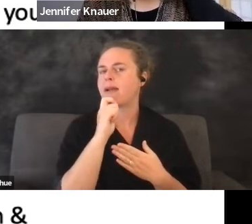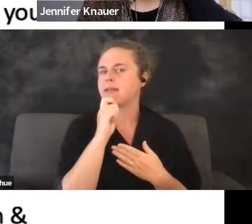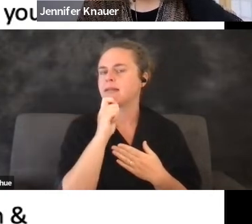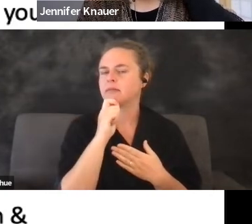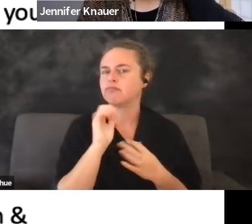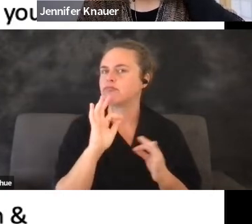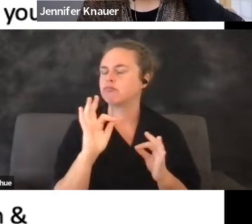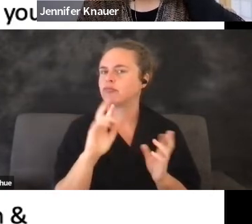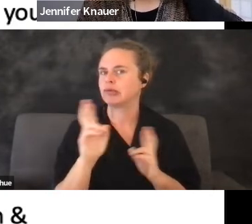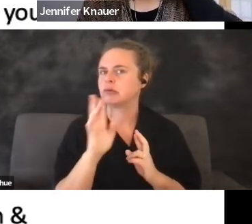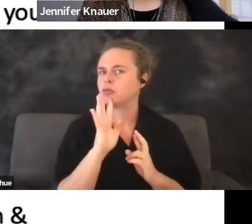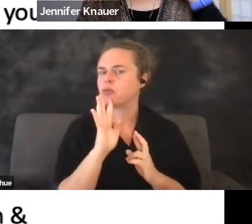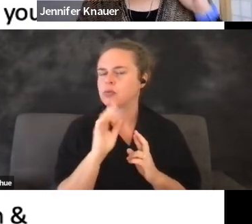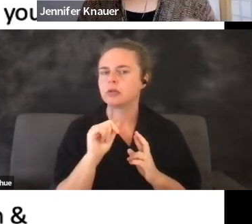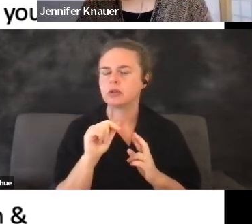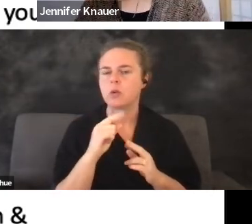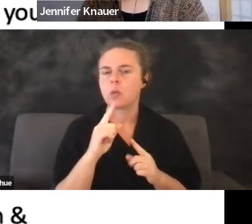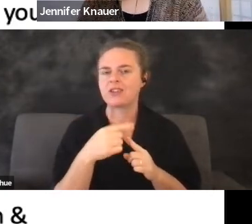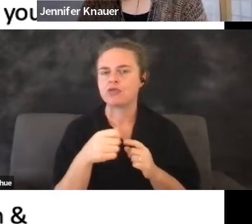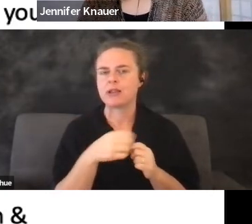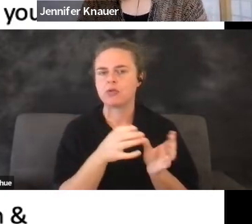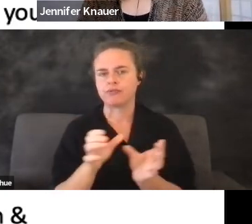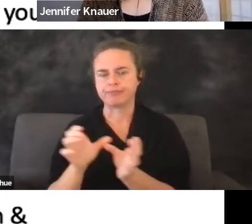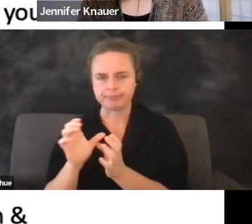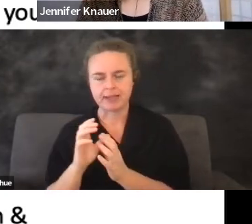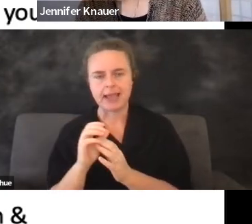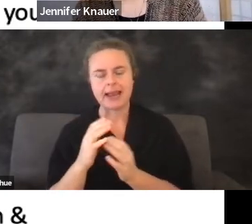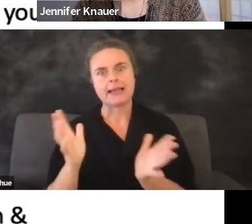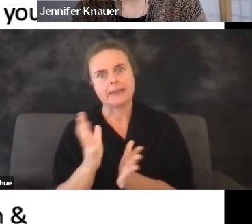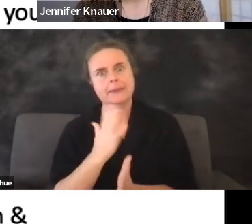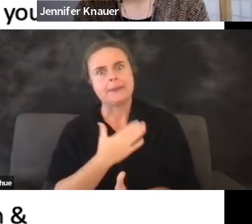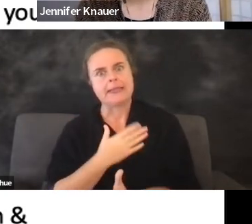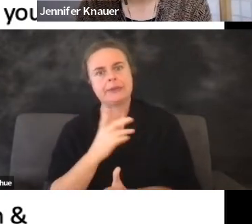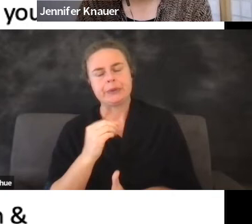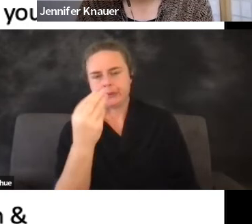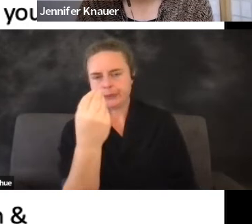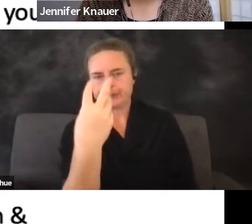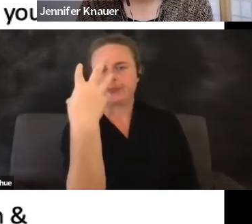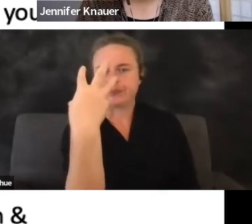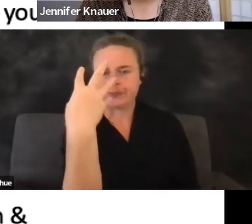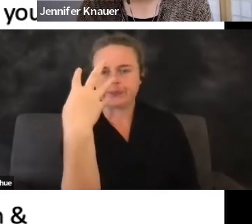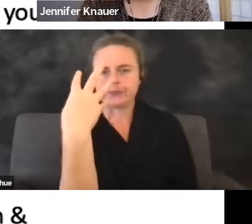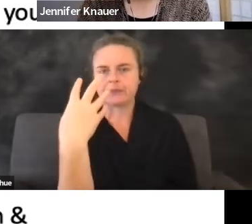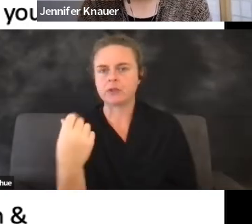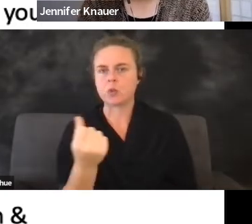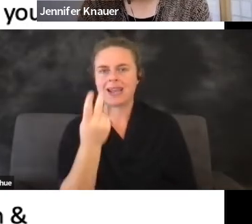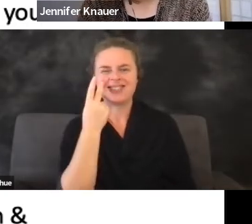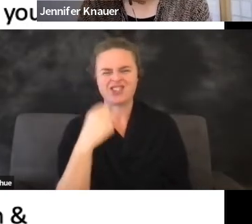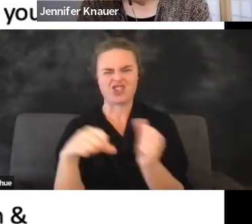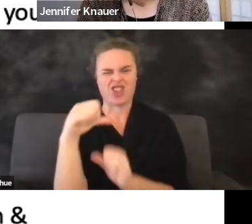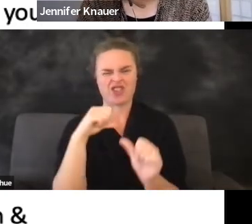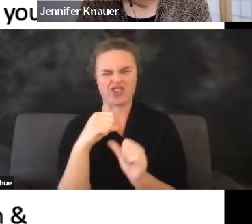rooms. And I do encourage you to turn on your camera during introductions if you're comfortable doing so you can all see who's in the room